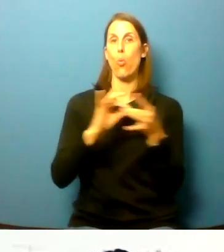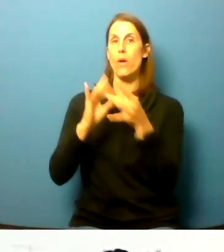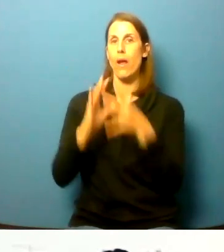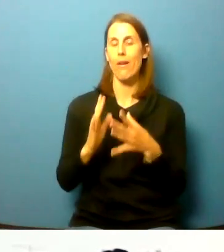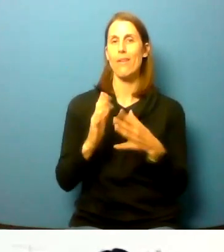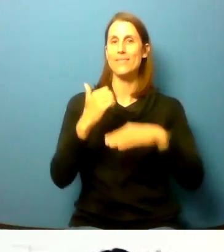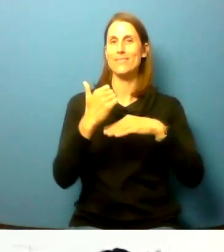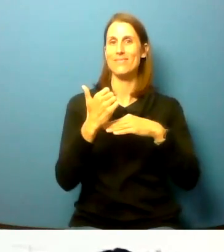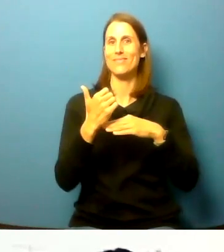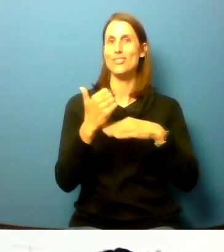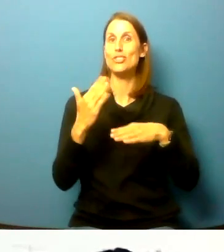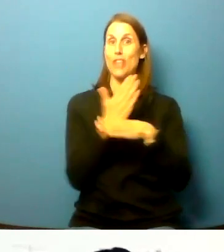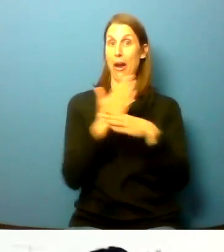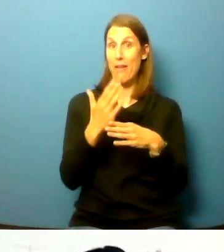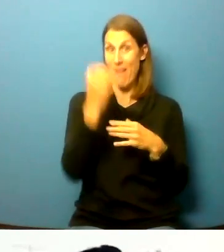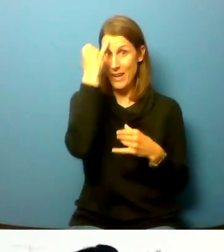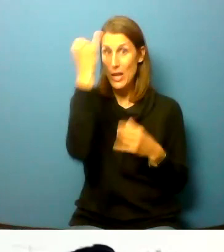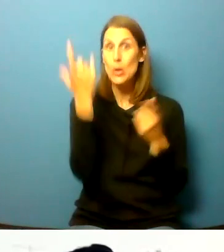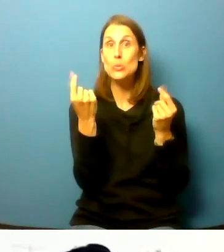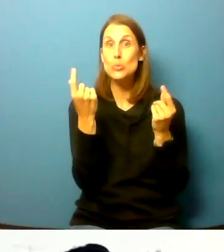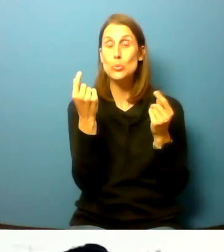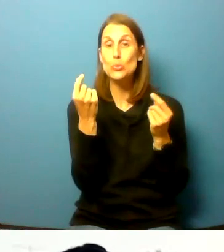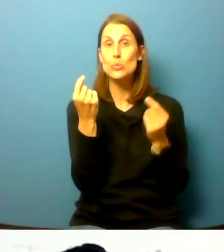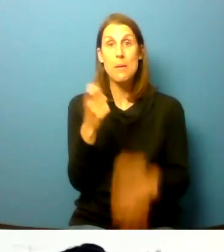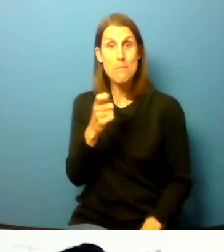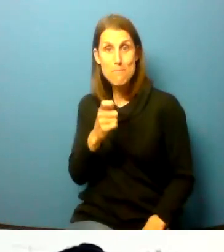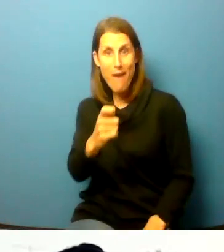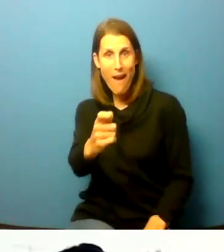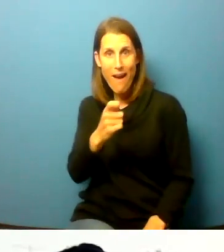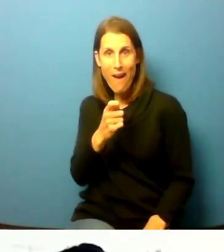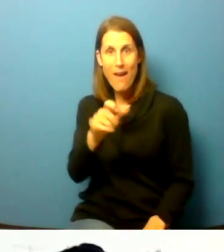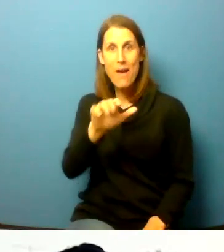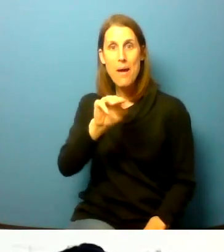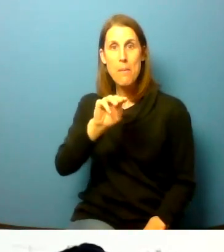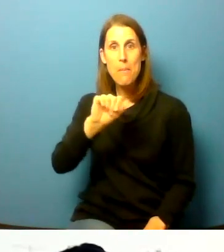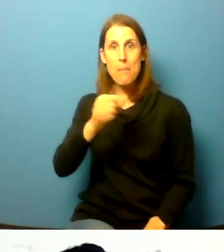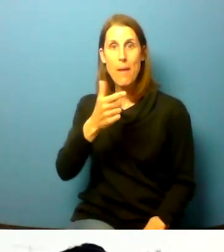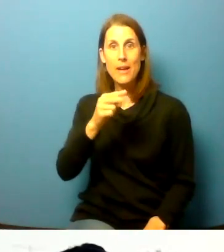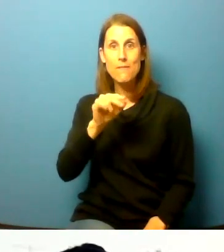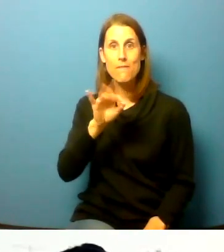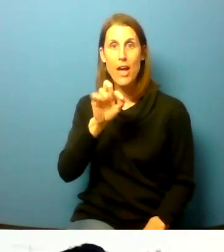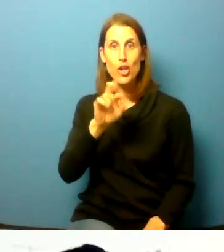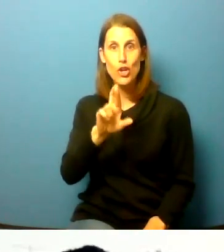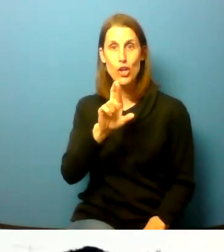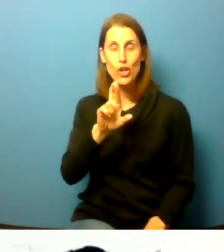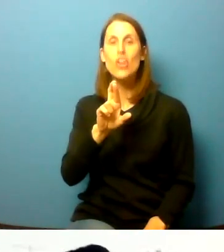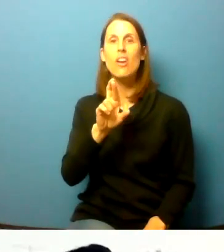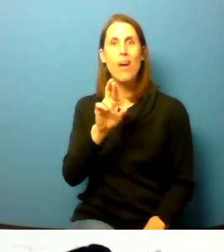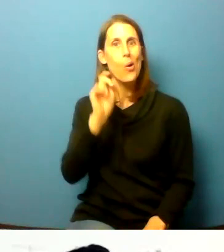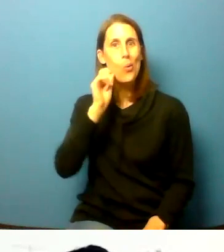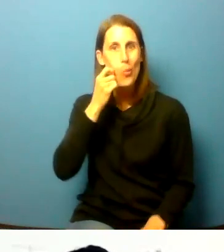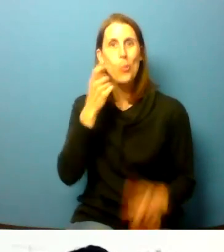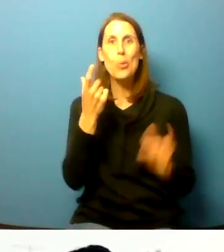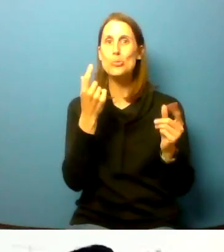just cardboard with green paper. And then I can, navigate through the screen. Who's that? What are they doing? Ask my